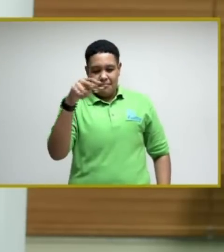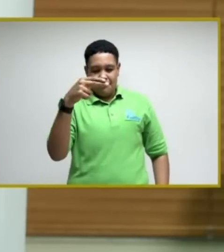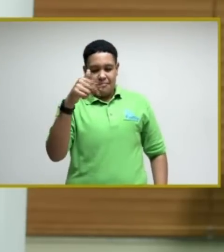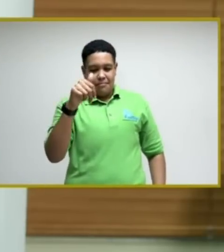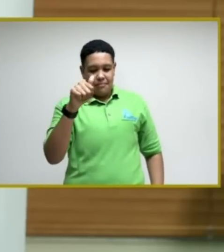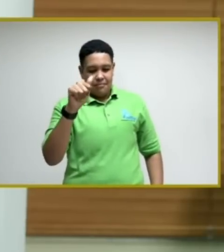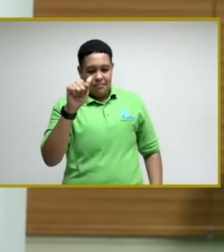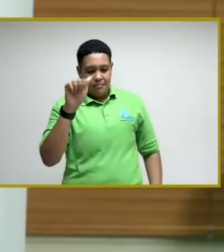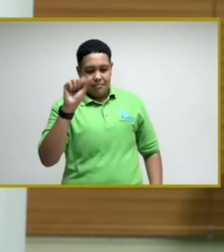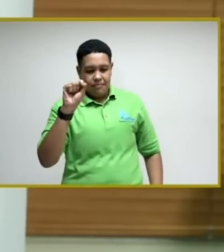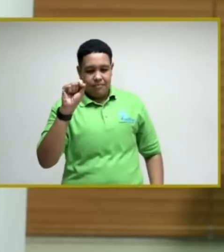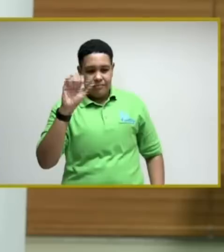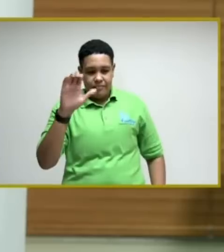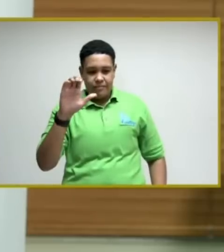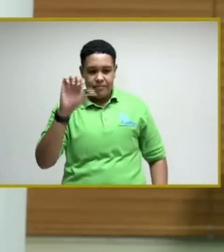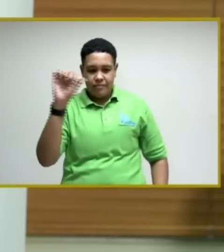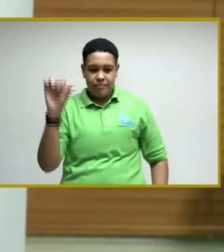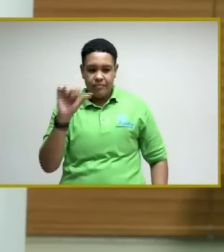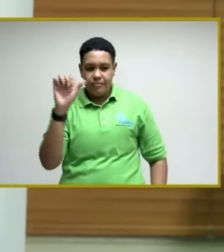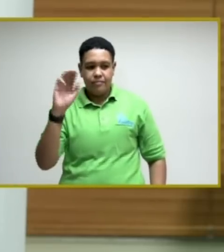CEPHASC, at